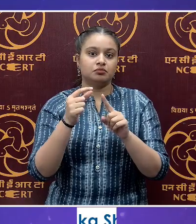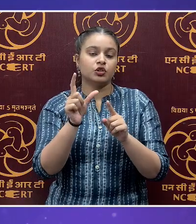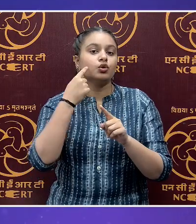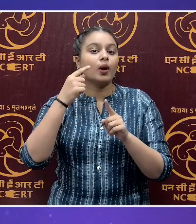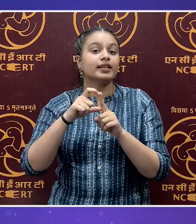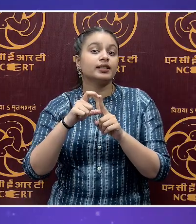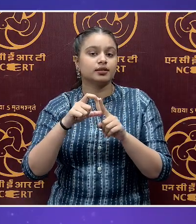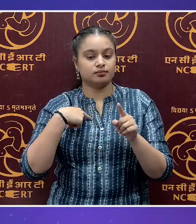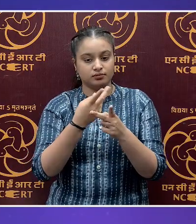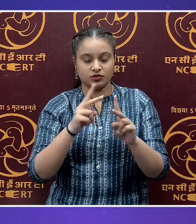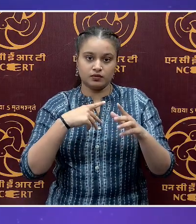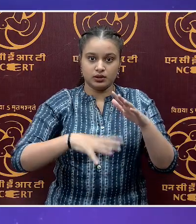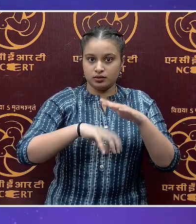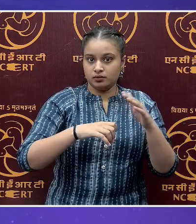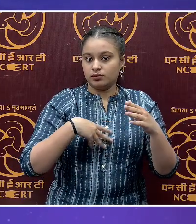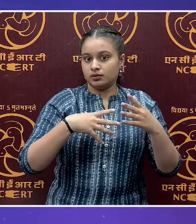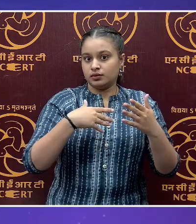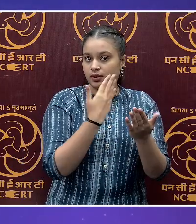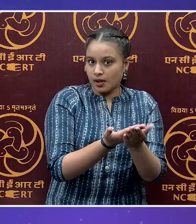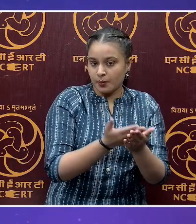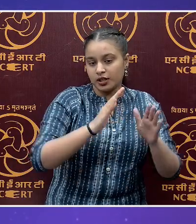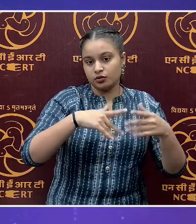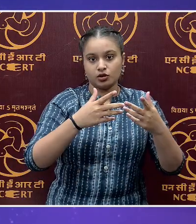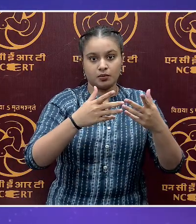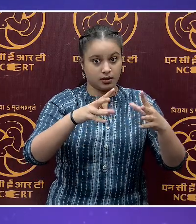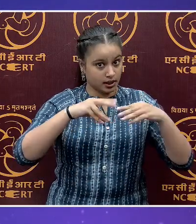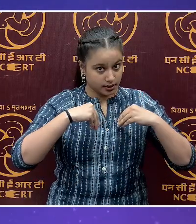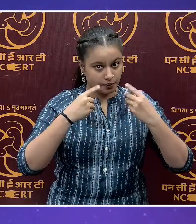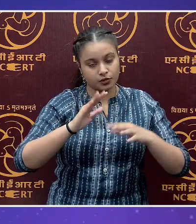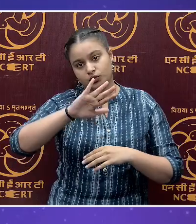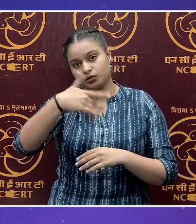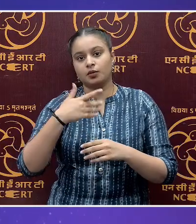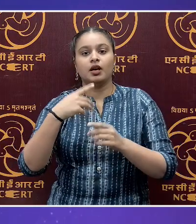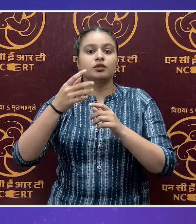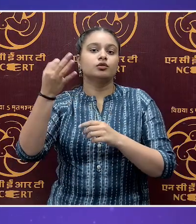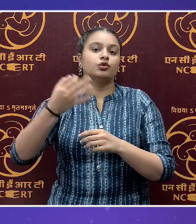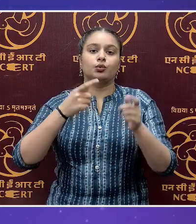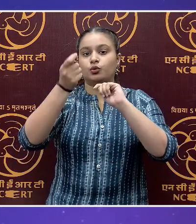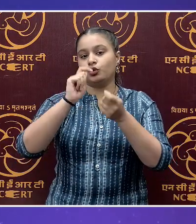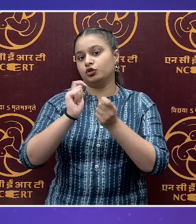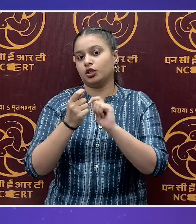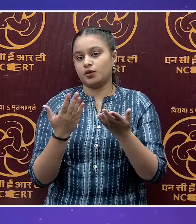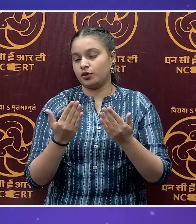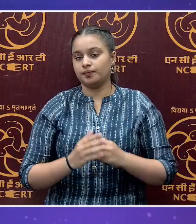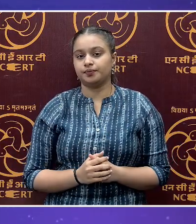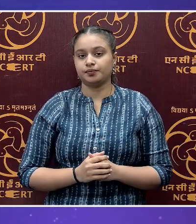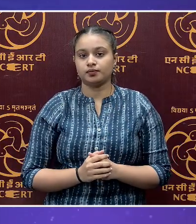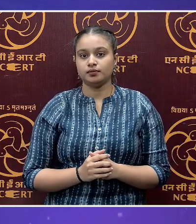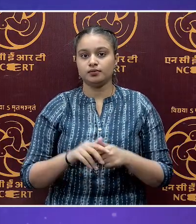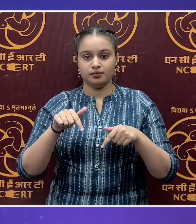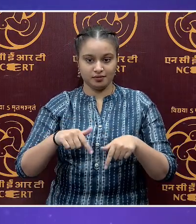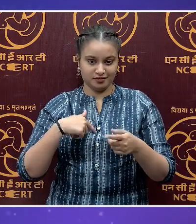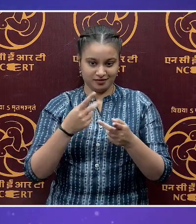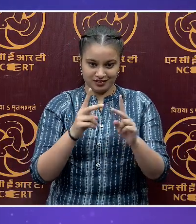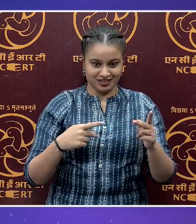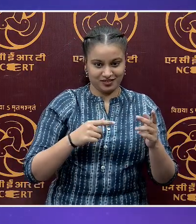school, and they can submit this request. After the approval, they will get a new role as a head teacher. Okay. Now, sir, we have seen the demonstration